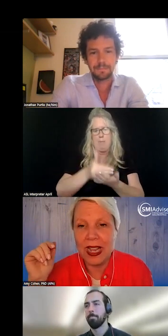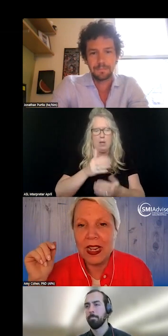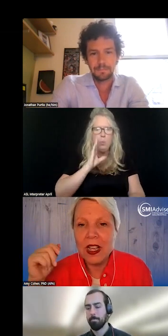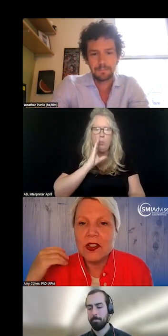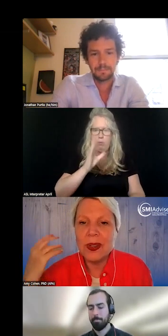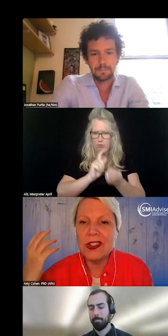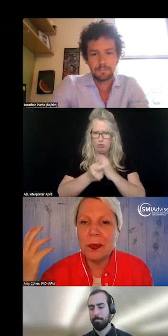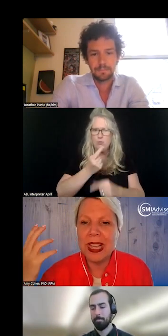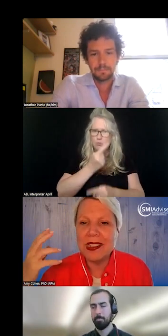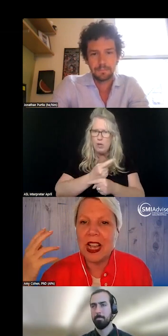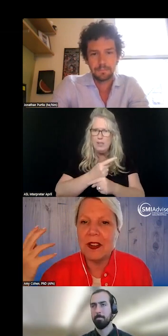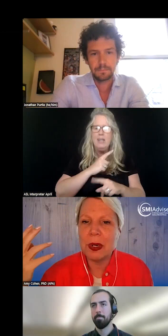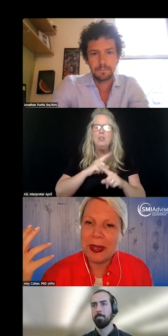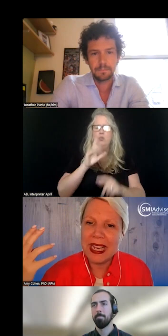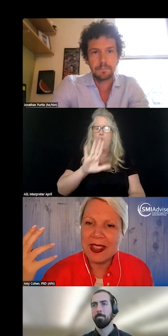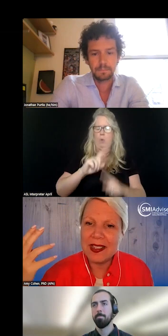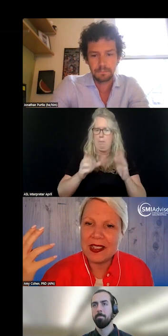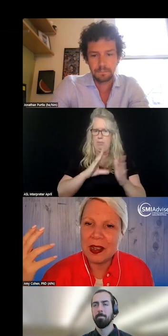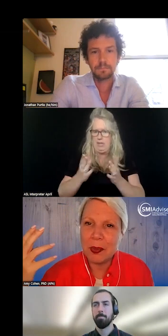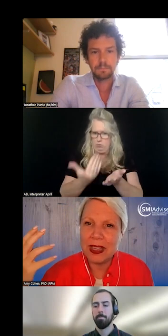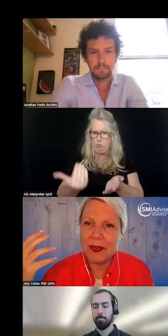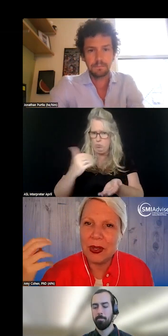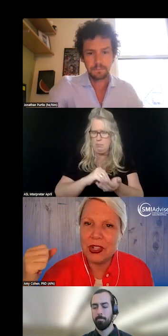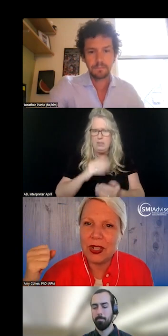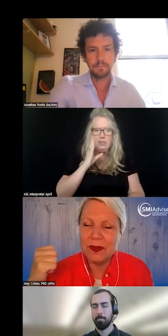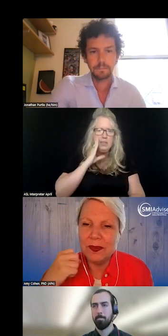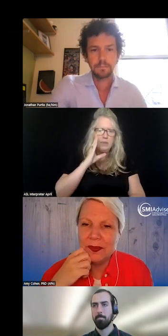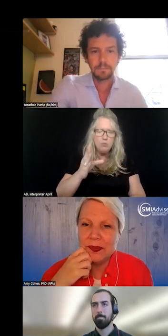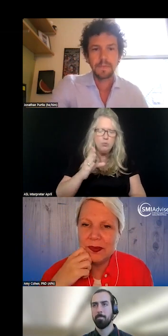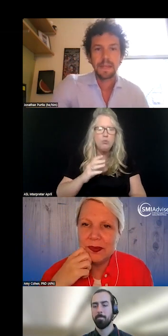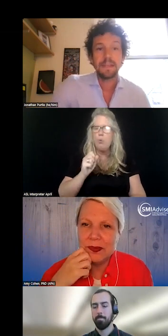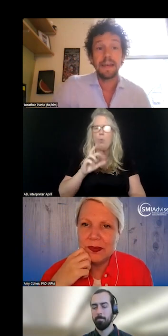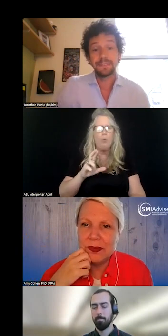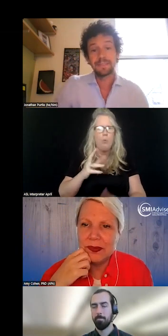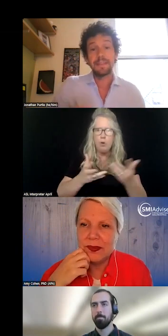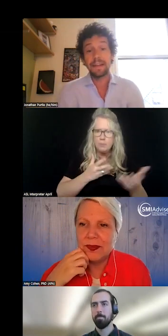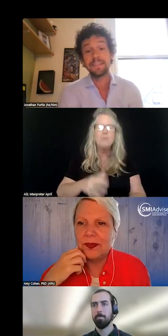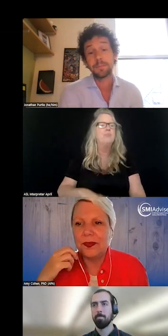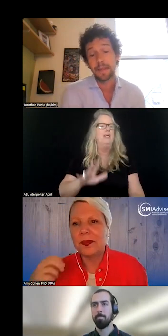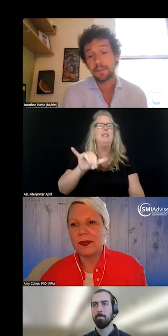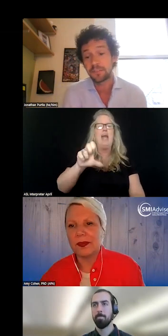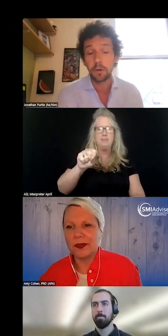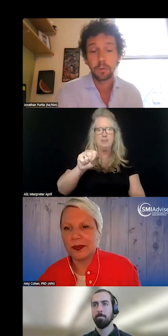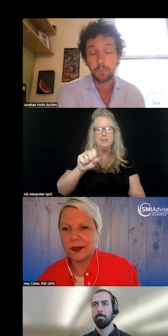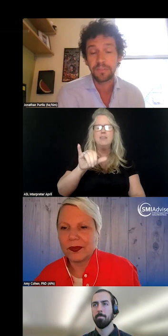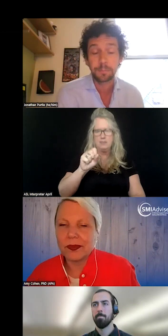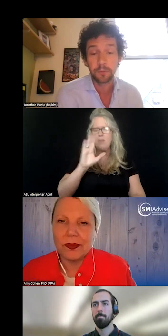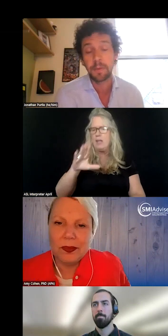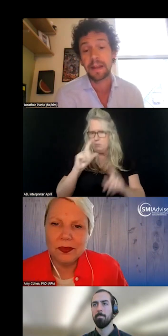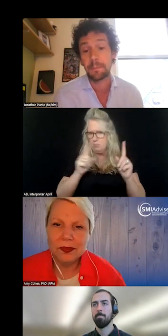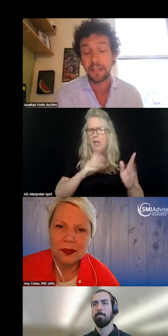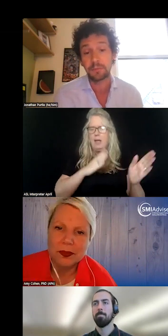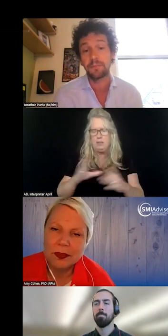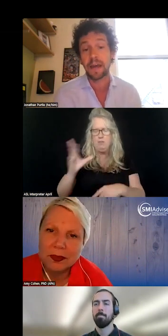change, right? So is your plan to kind of repeat this at some point in the future? Yes, that is the plan. So with support